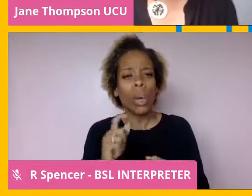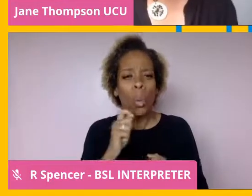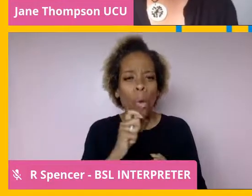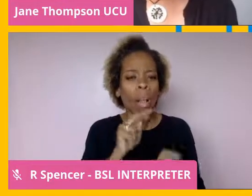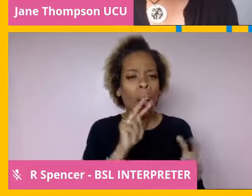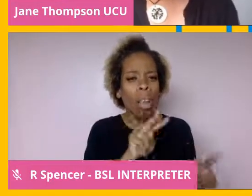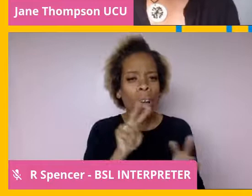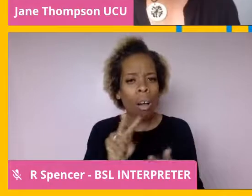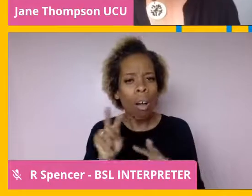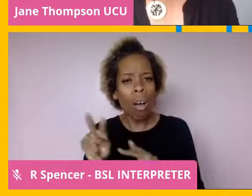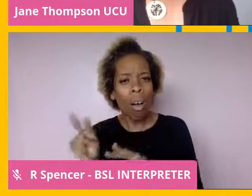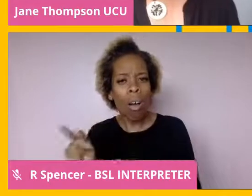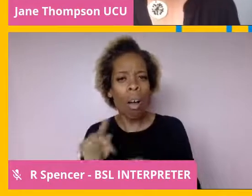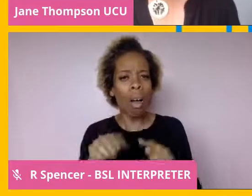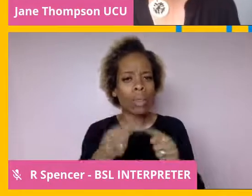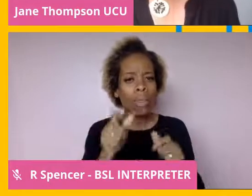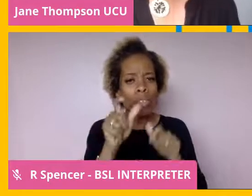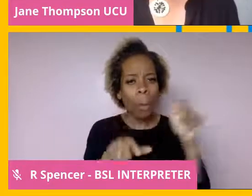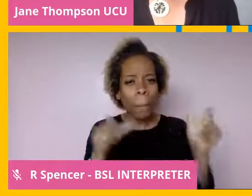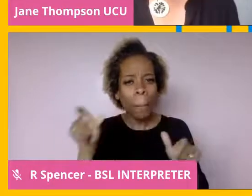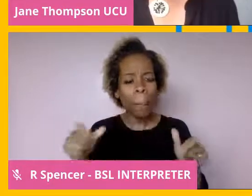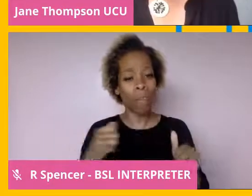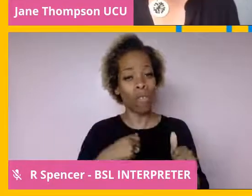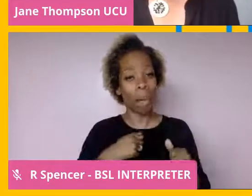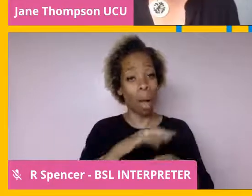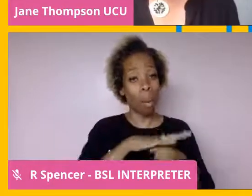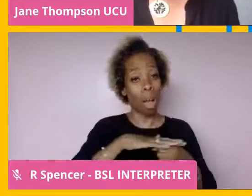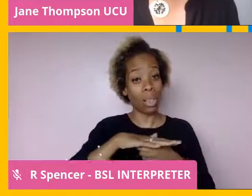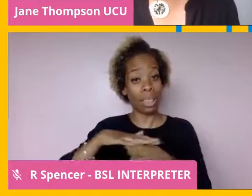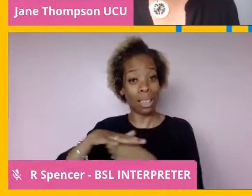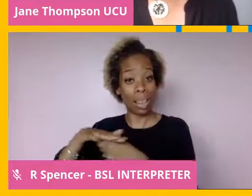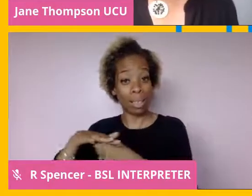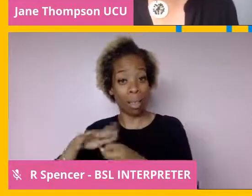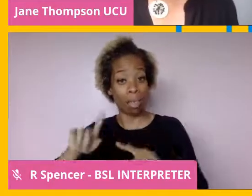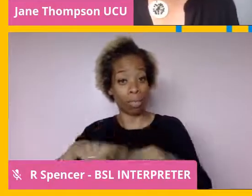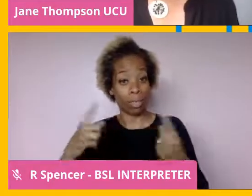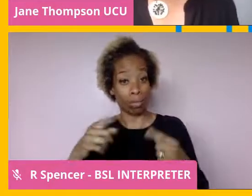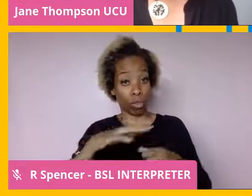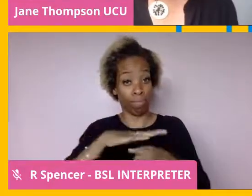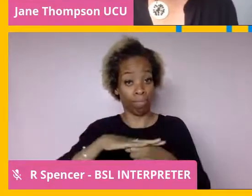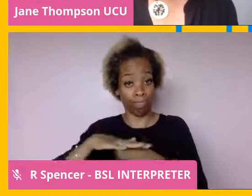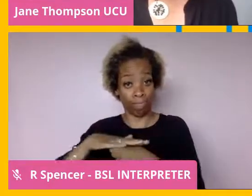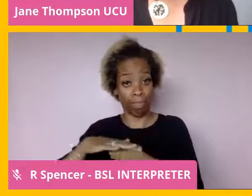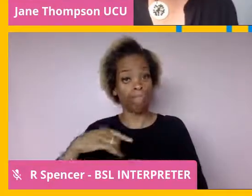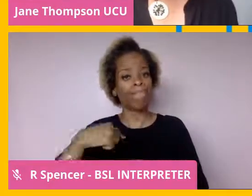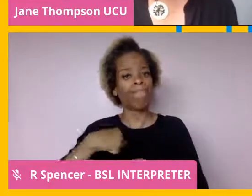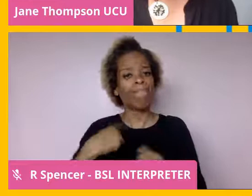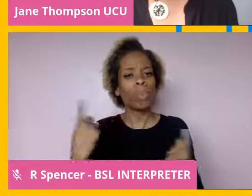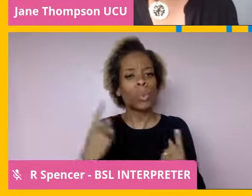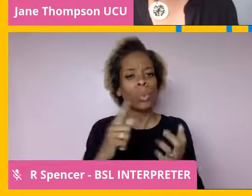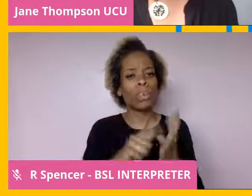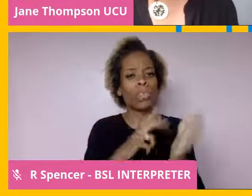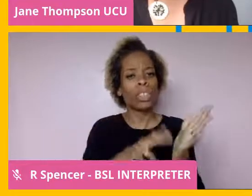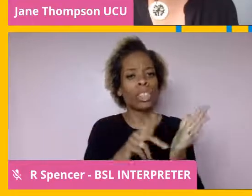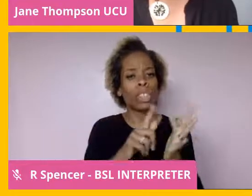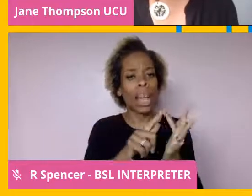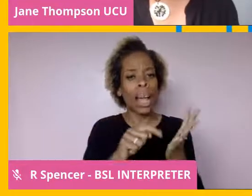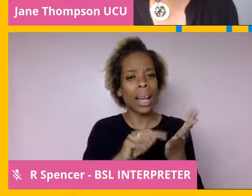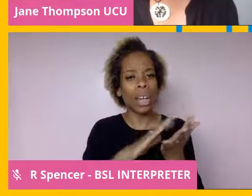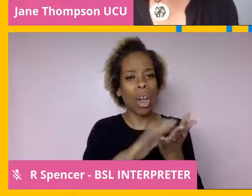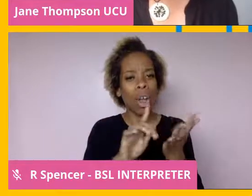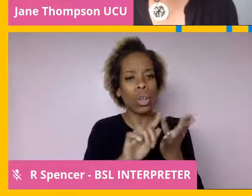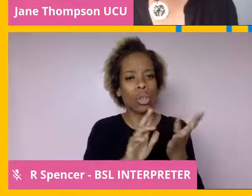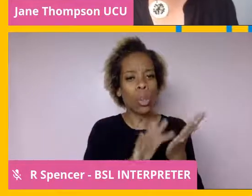across all our sectors. I'm Jane Thompson. I work for UCU in the Bargaining and Negotiations Unit, and I'm also the